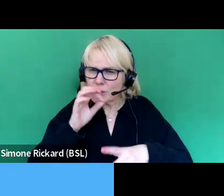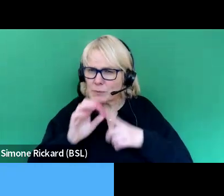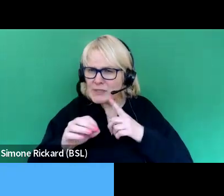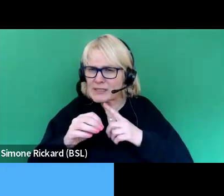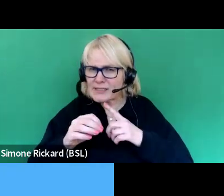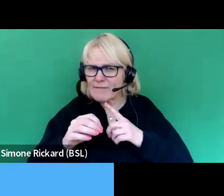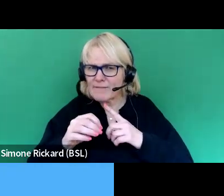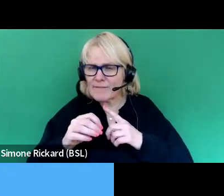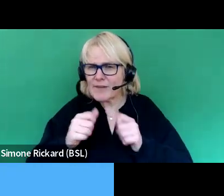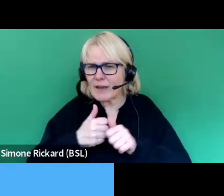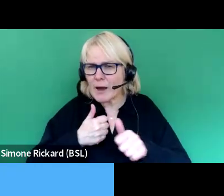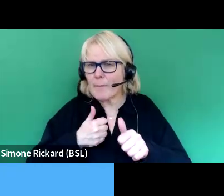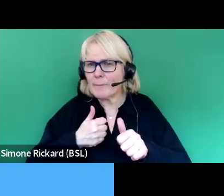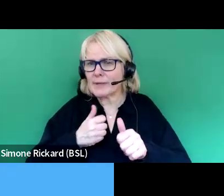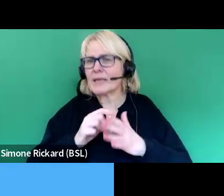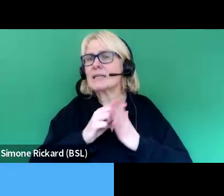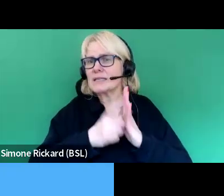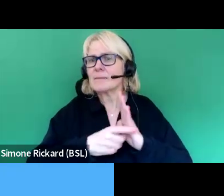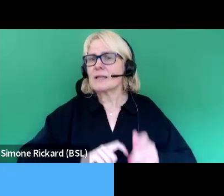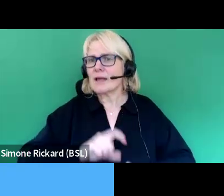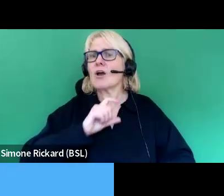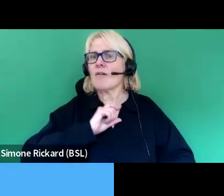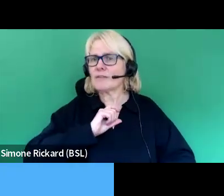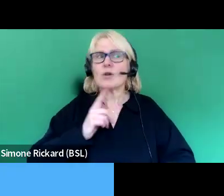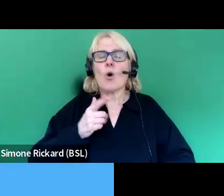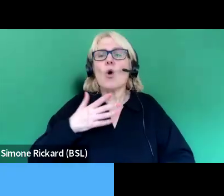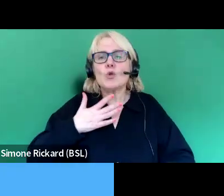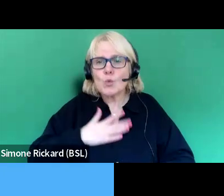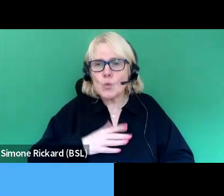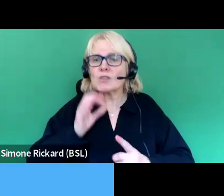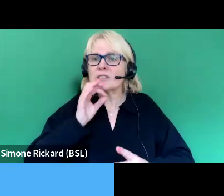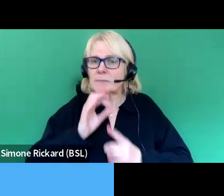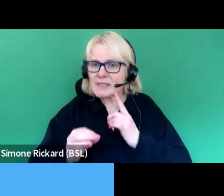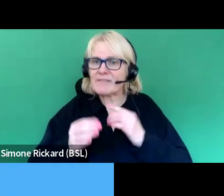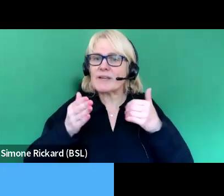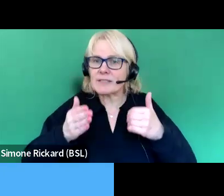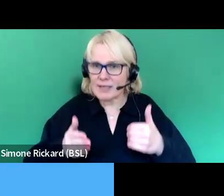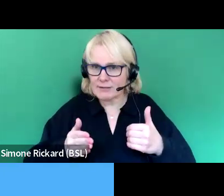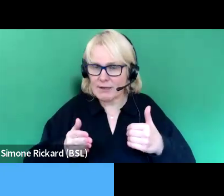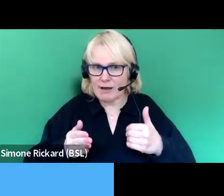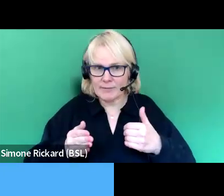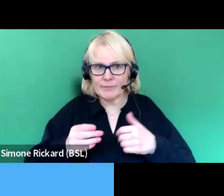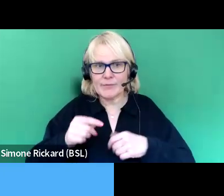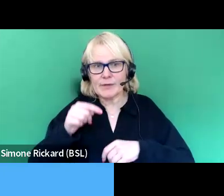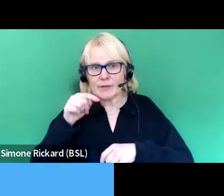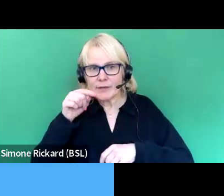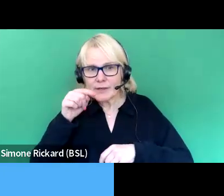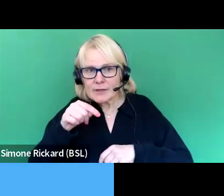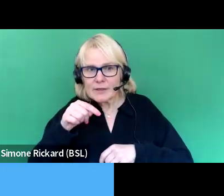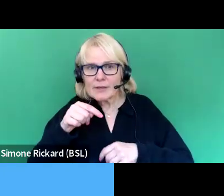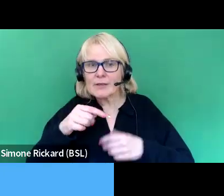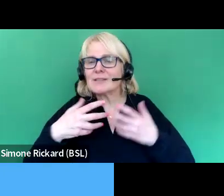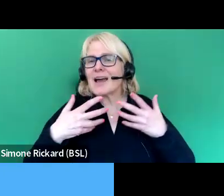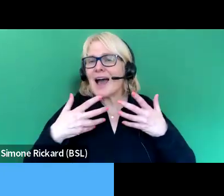confident employer, or if you're looking for work in a particular sector, the second website takes you